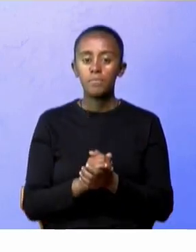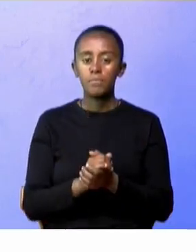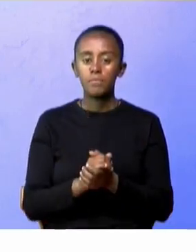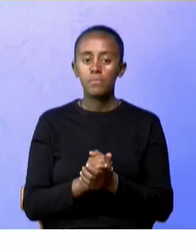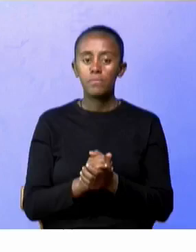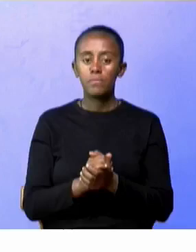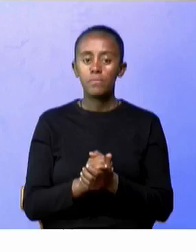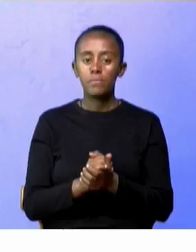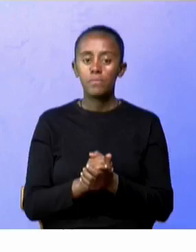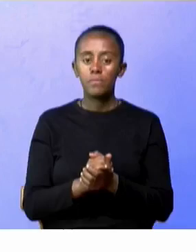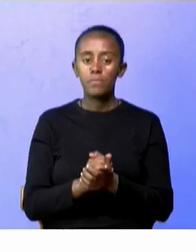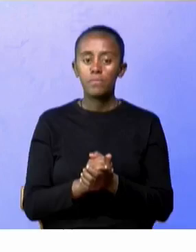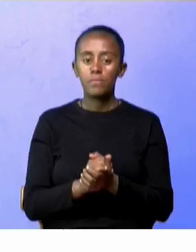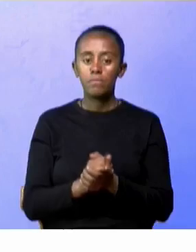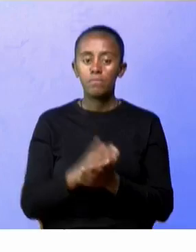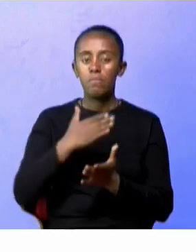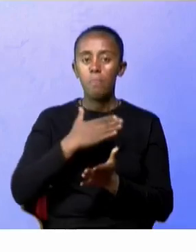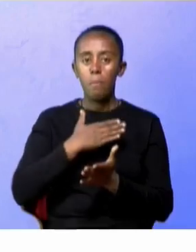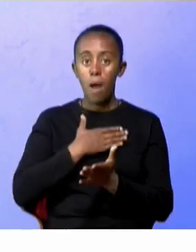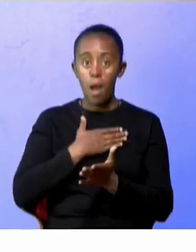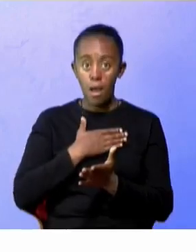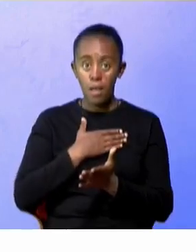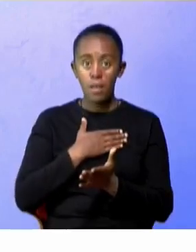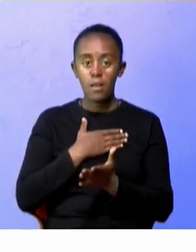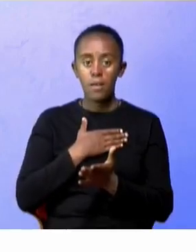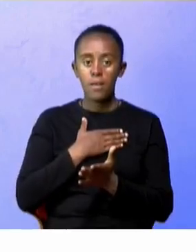my pastime.